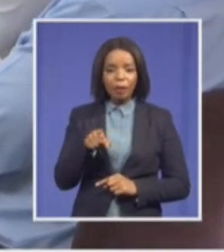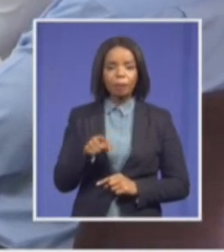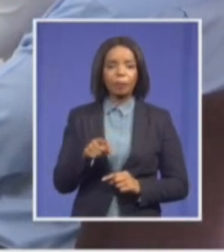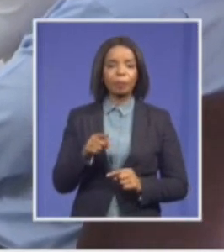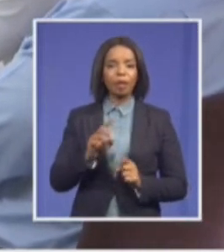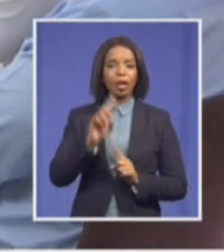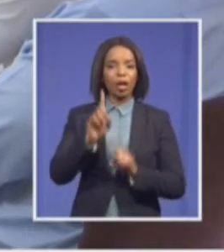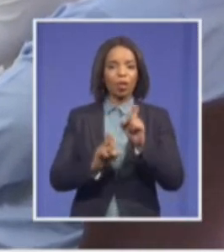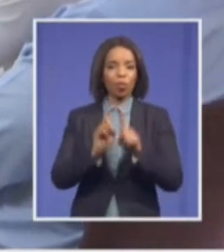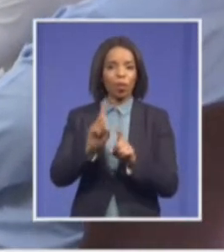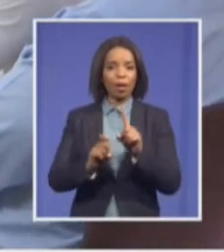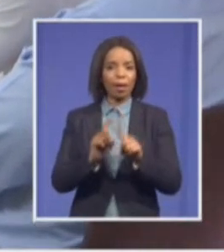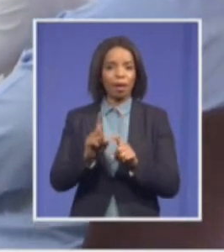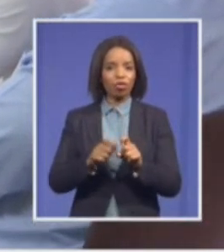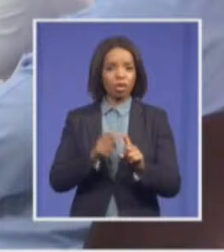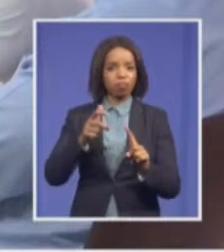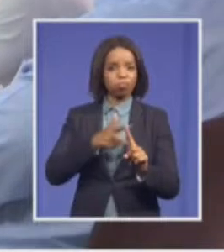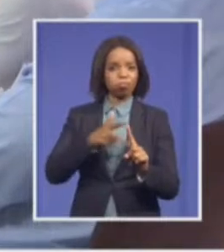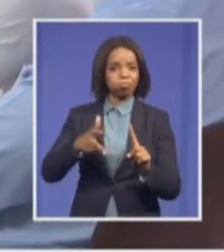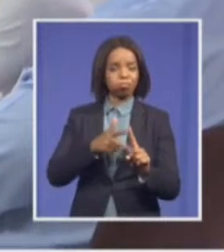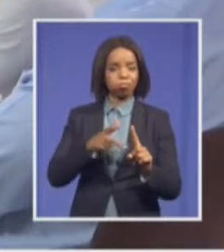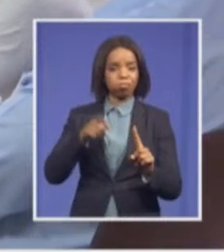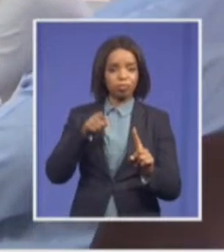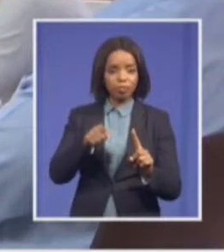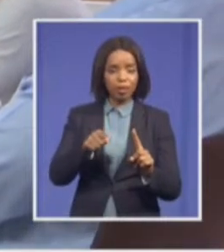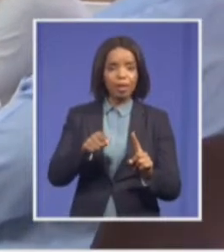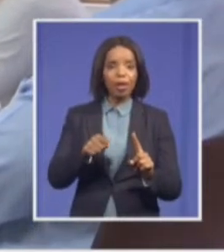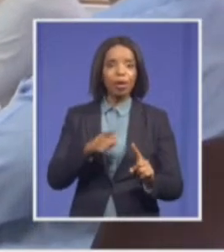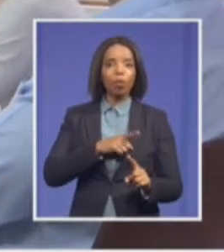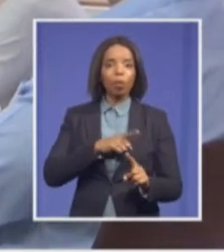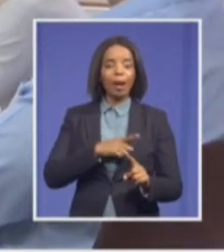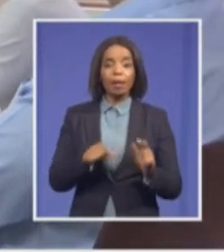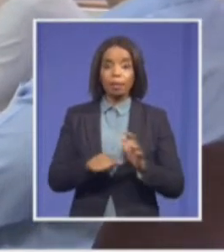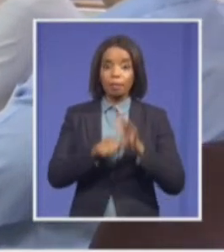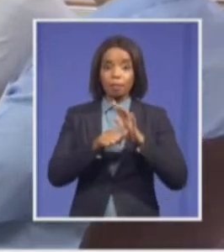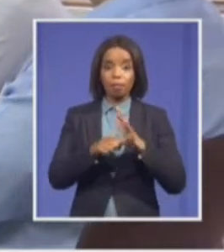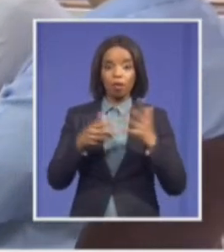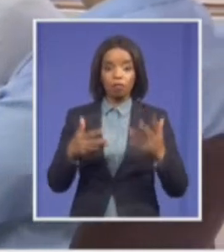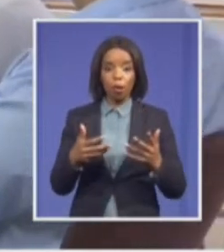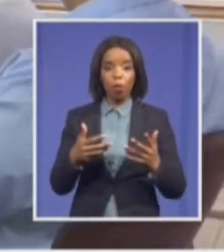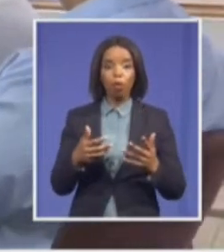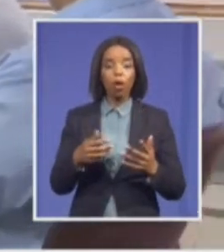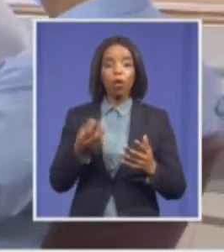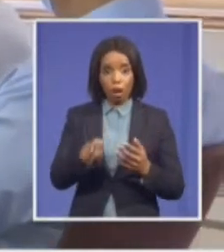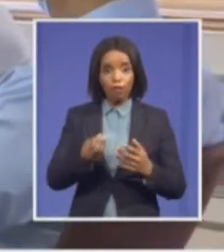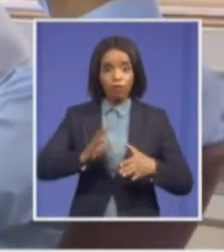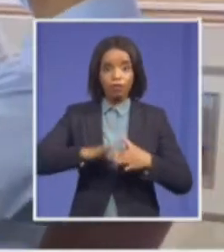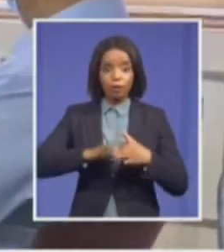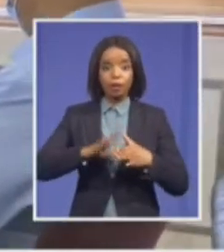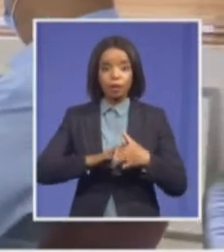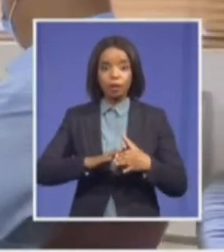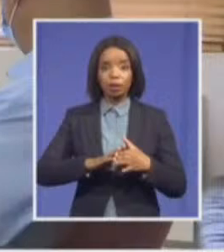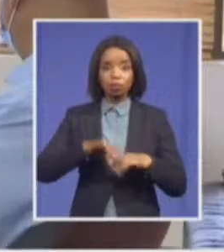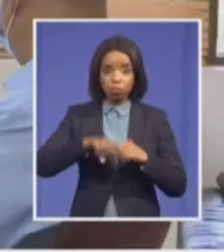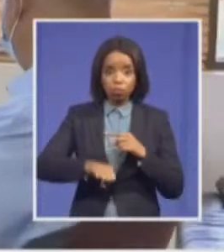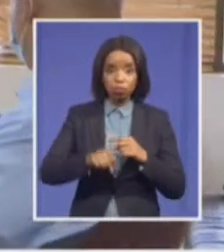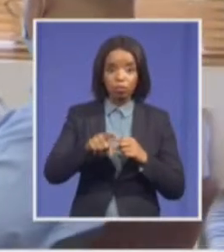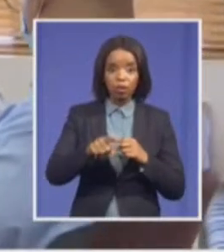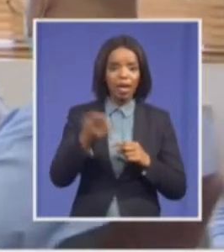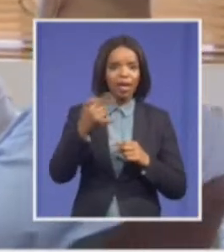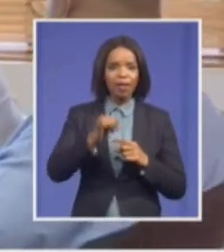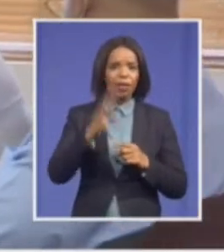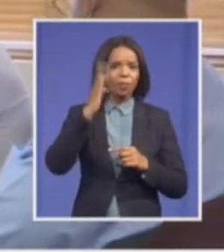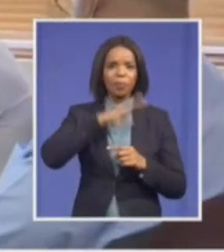there's merit in the allegations, to make a finding. If there's no merit in the allegations, then the employee must be vindicated and back at work.